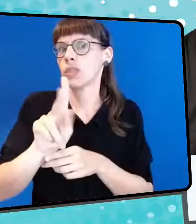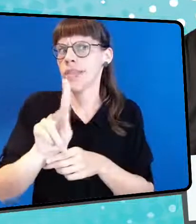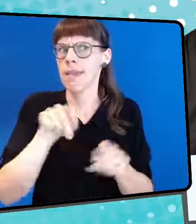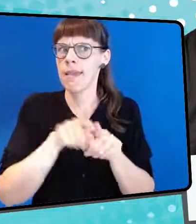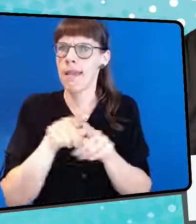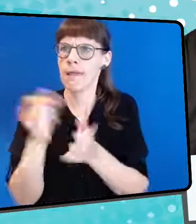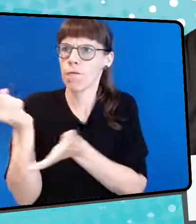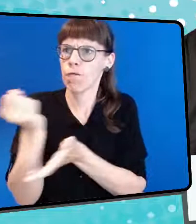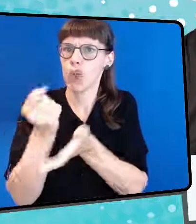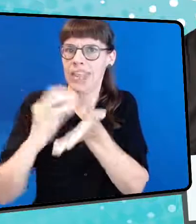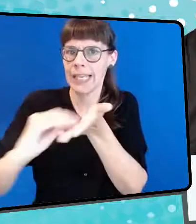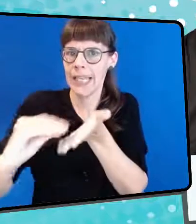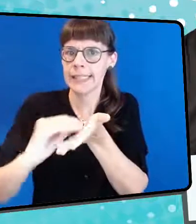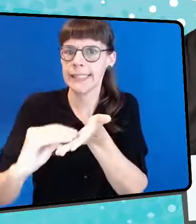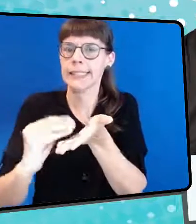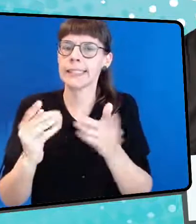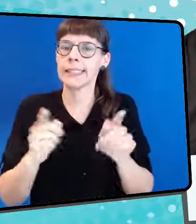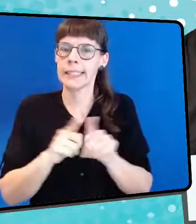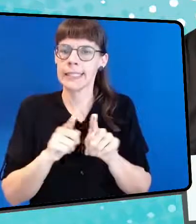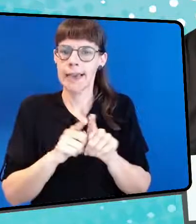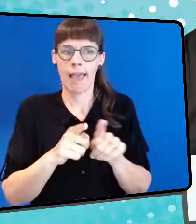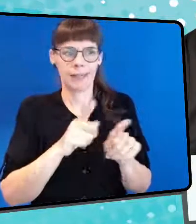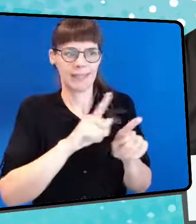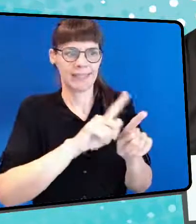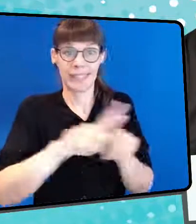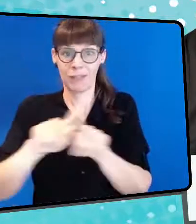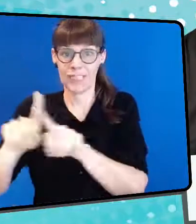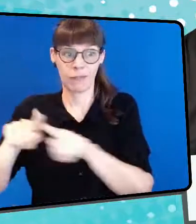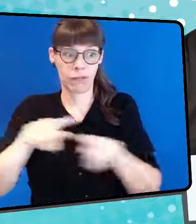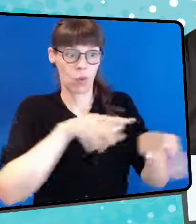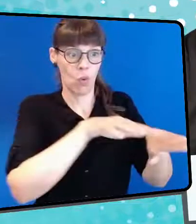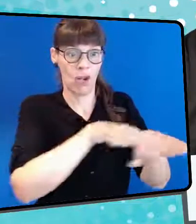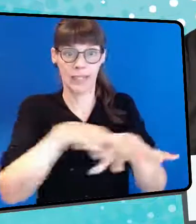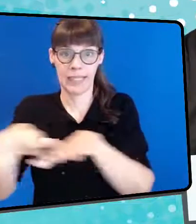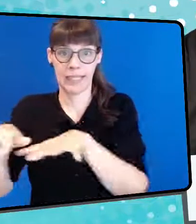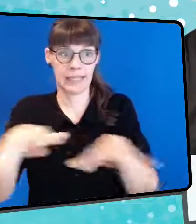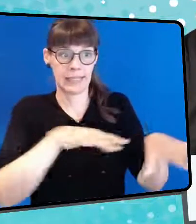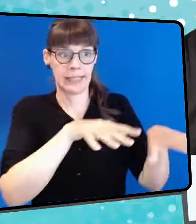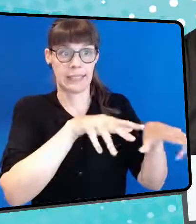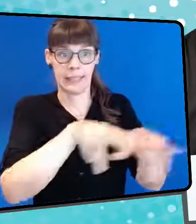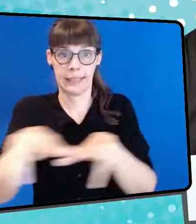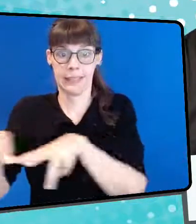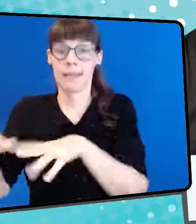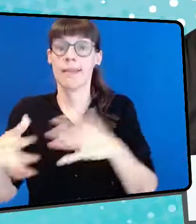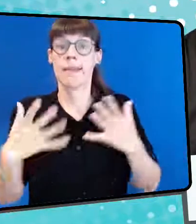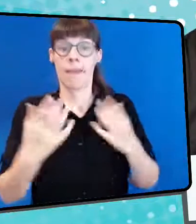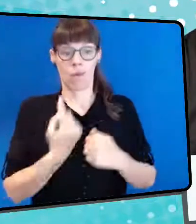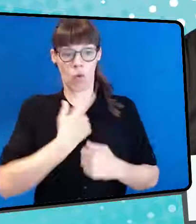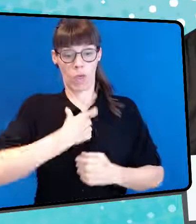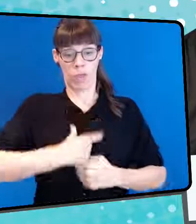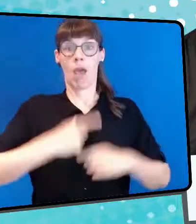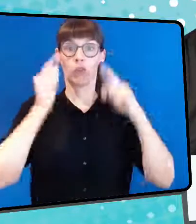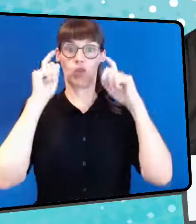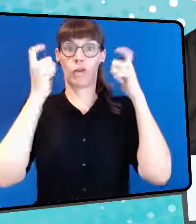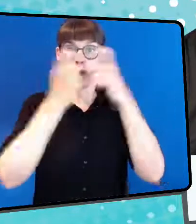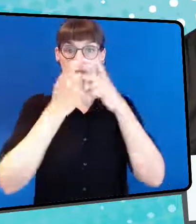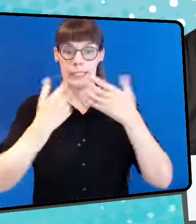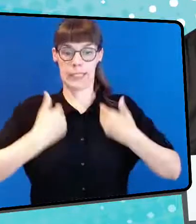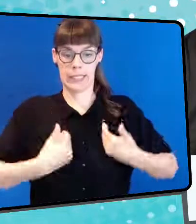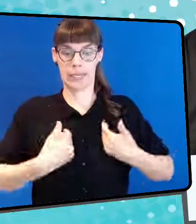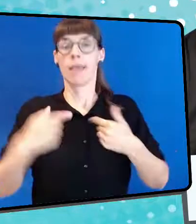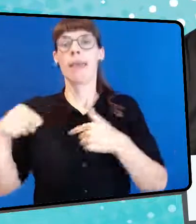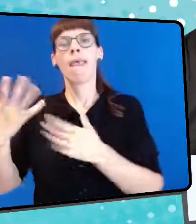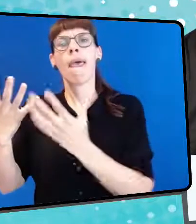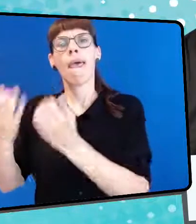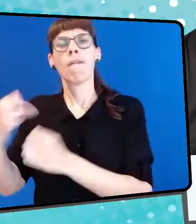the pipeline actually live in different organizations. So the research usually lives in a university, then often you'll have startups,